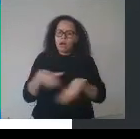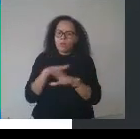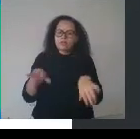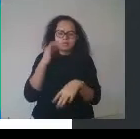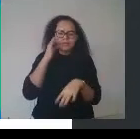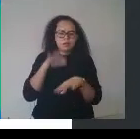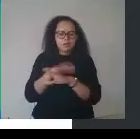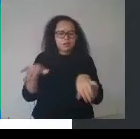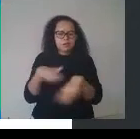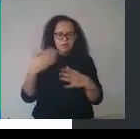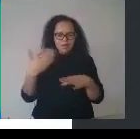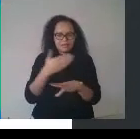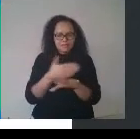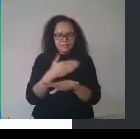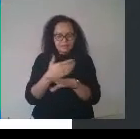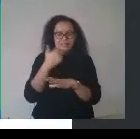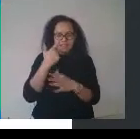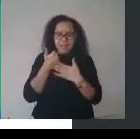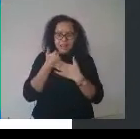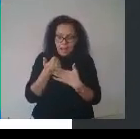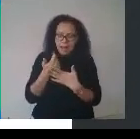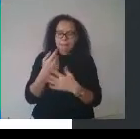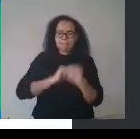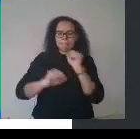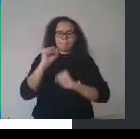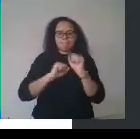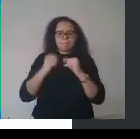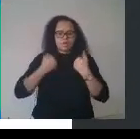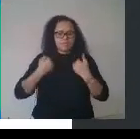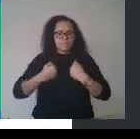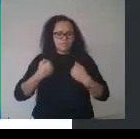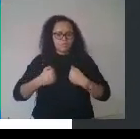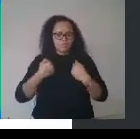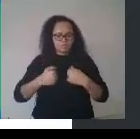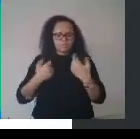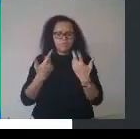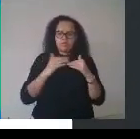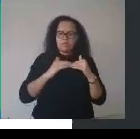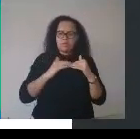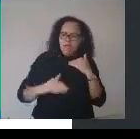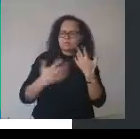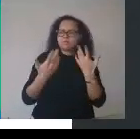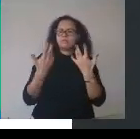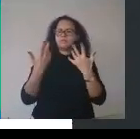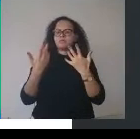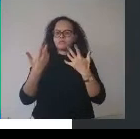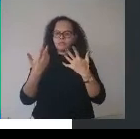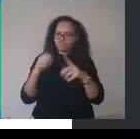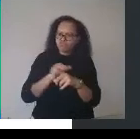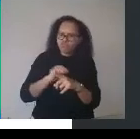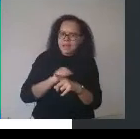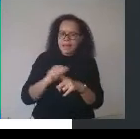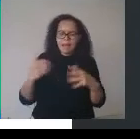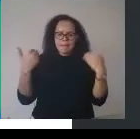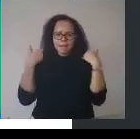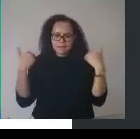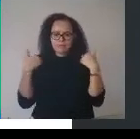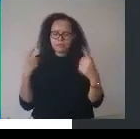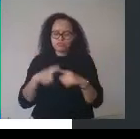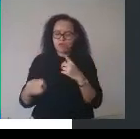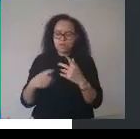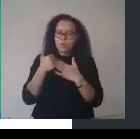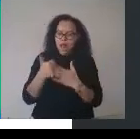manage, treat and prevent MSK conditions in the equivalent benefit for land exercise and rehab to improve pain, function and quality of